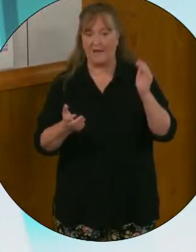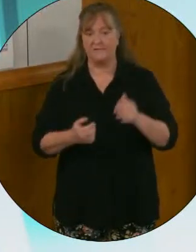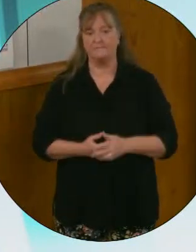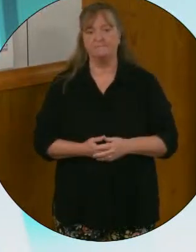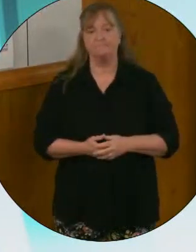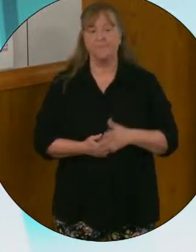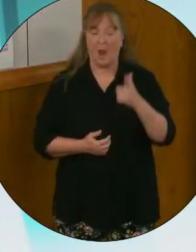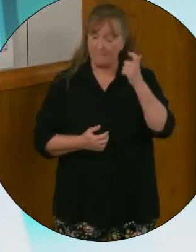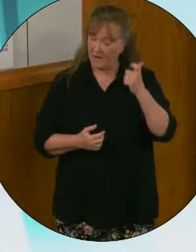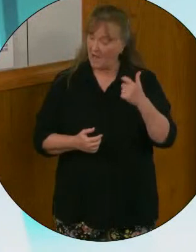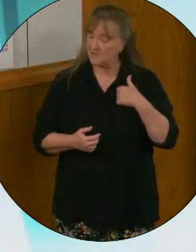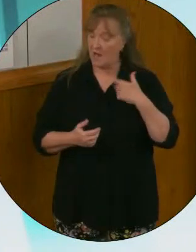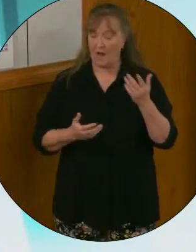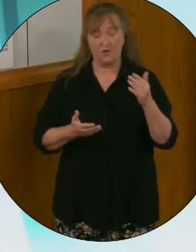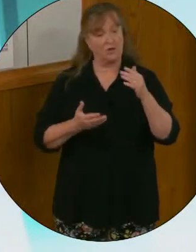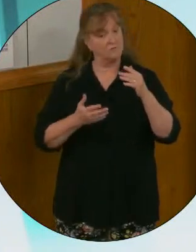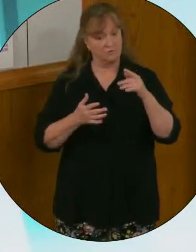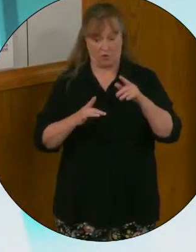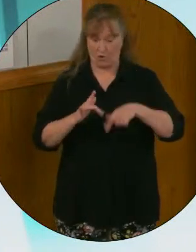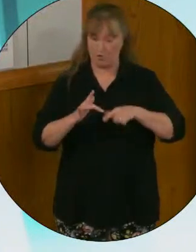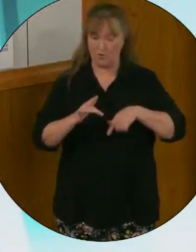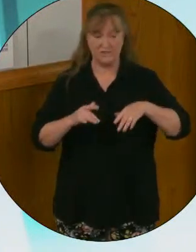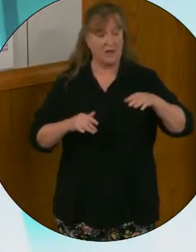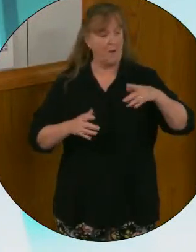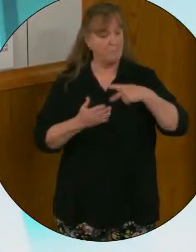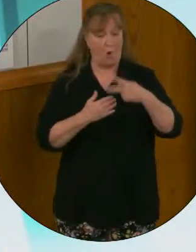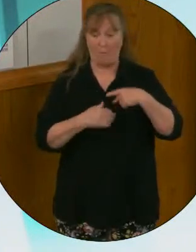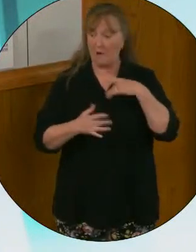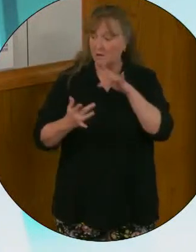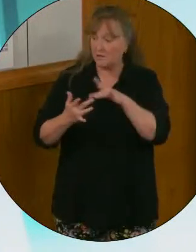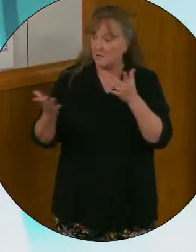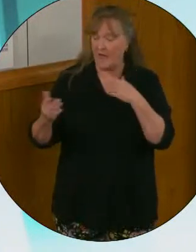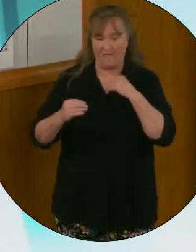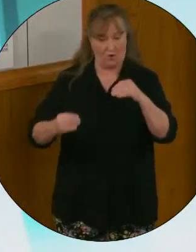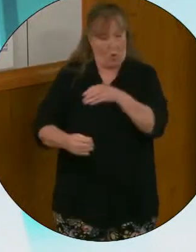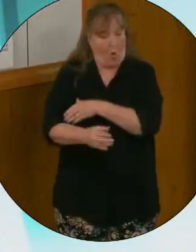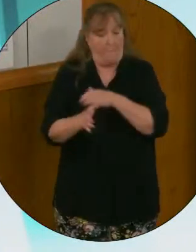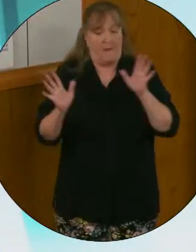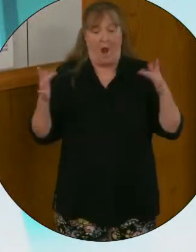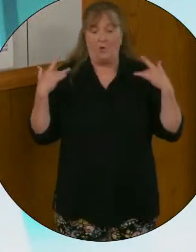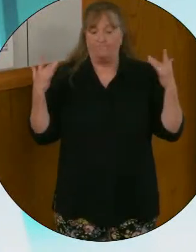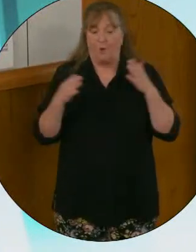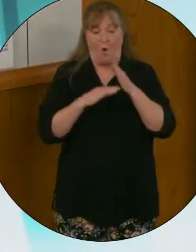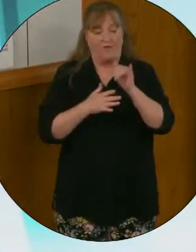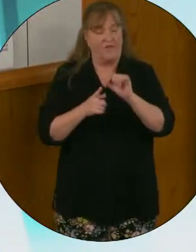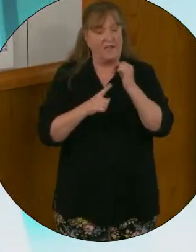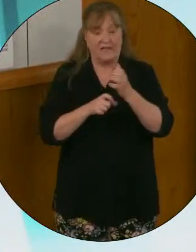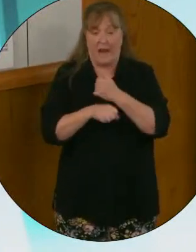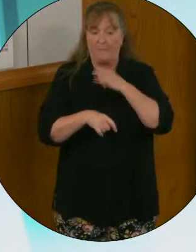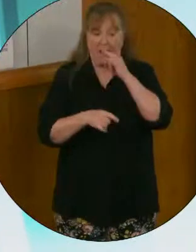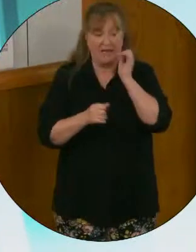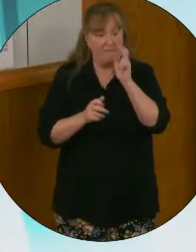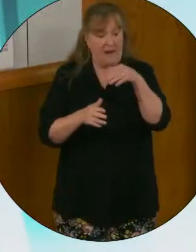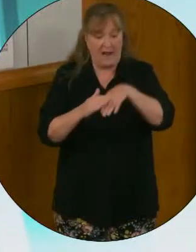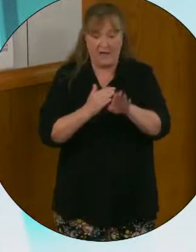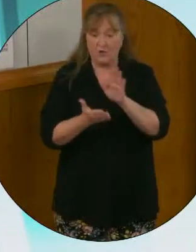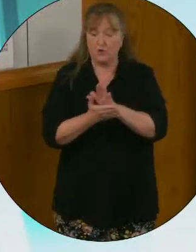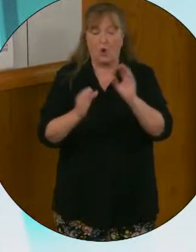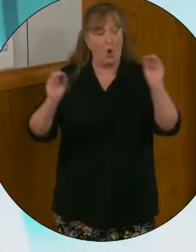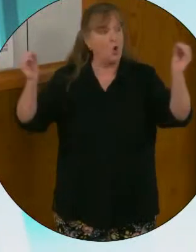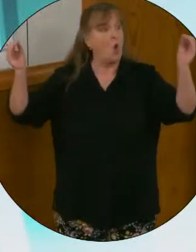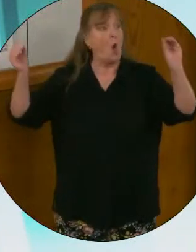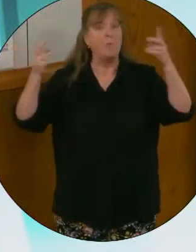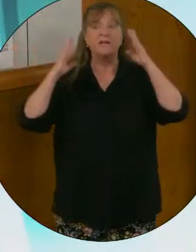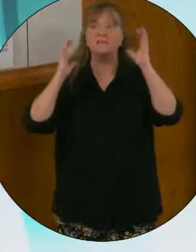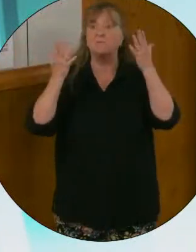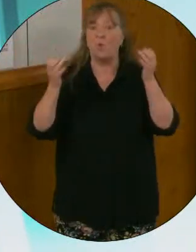Because, again, I've reached out to the truancy program. They said they have no power of the situation. Trying to get my kid back into school. Nobody seems to